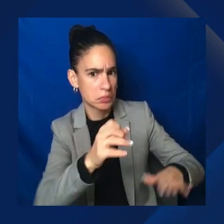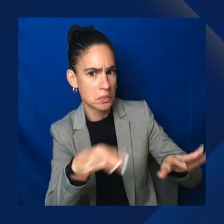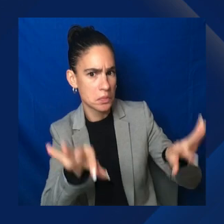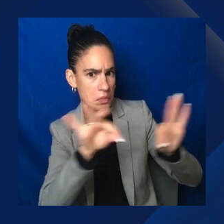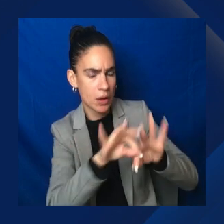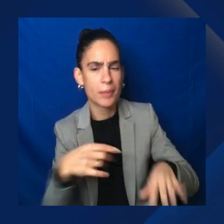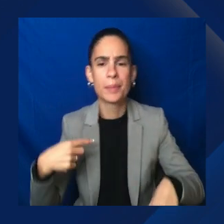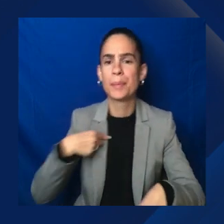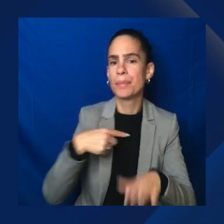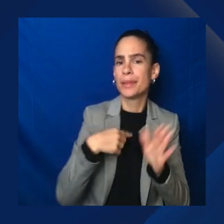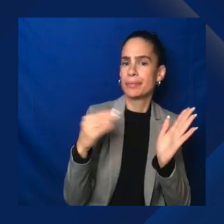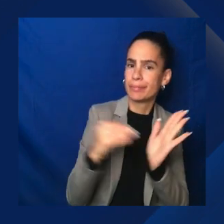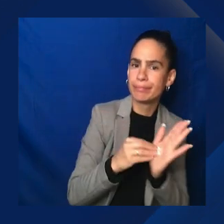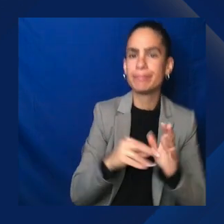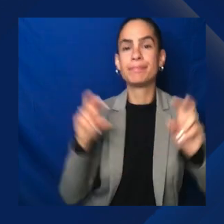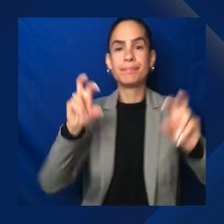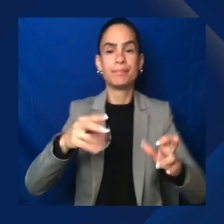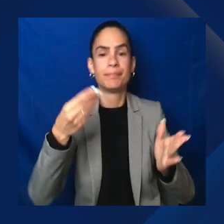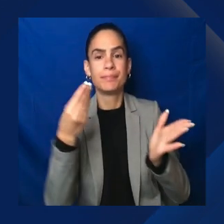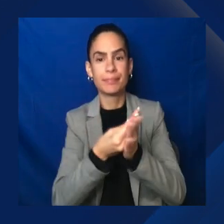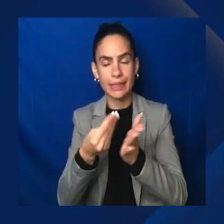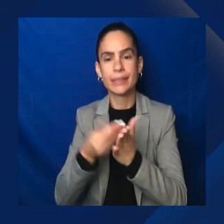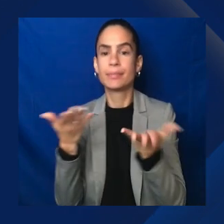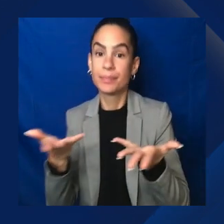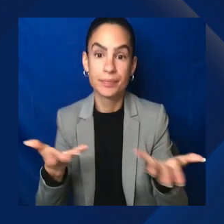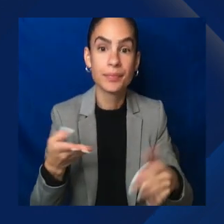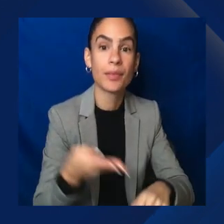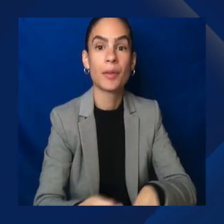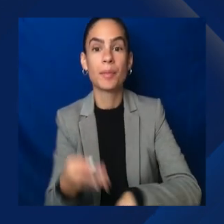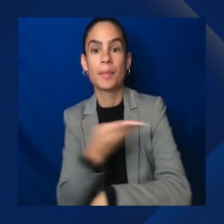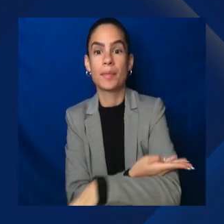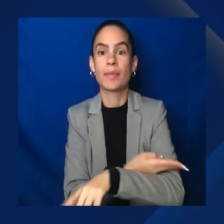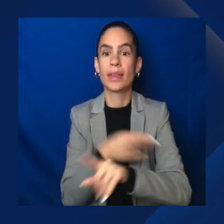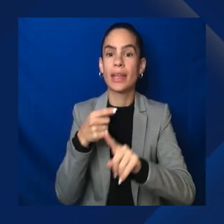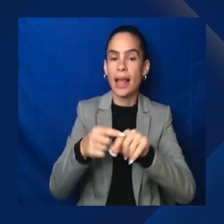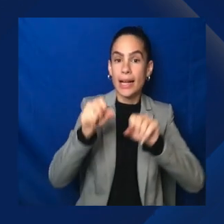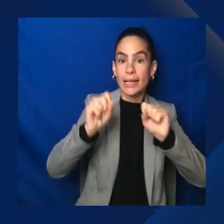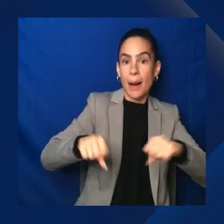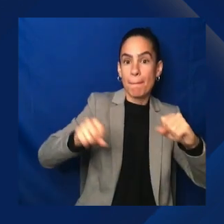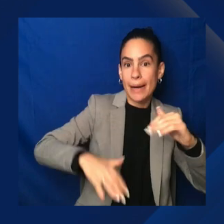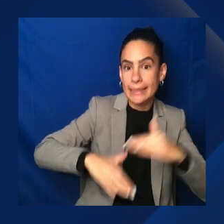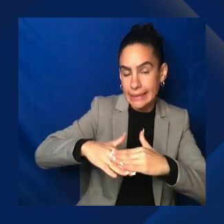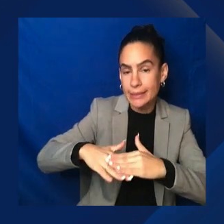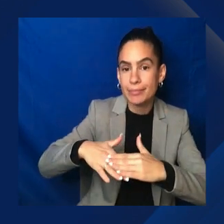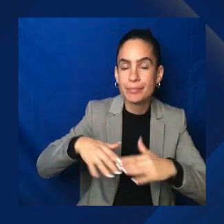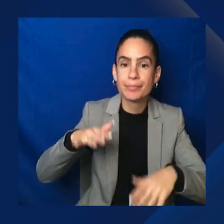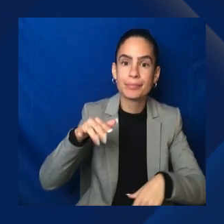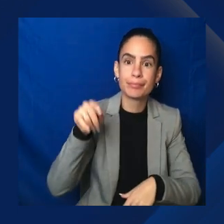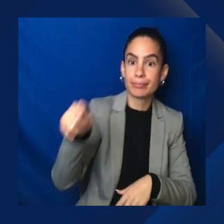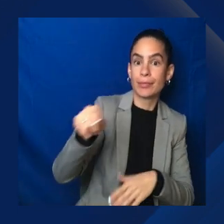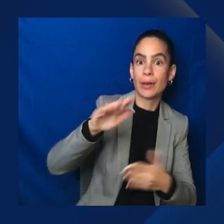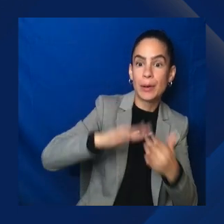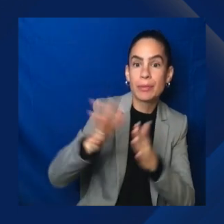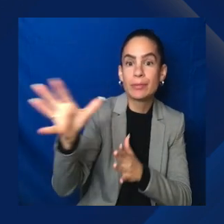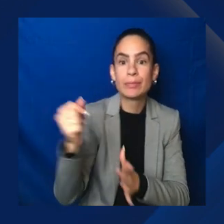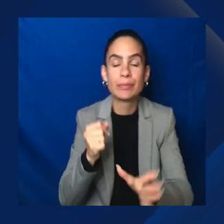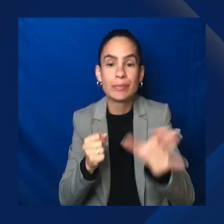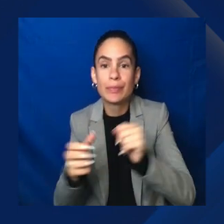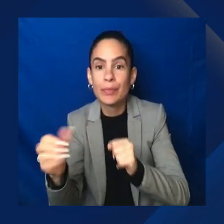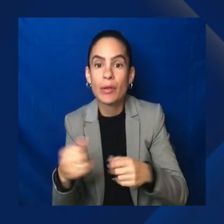in community-based providers for everything from specialists or trained, not just prenatal care, but